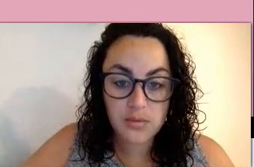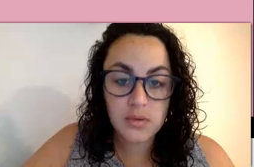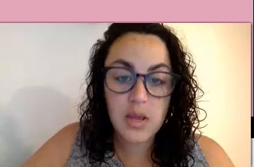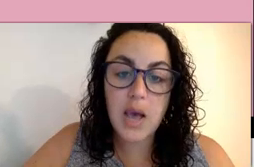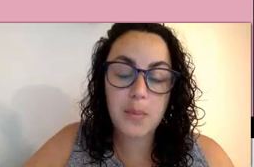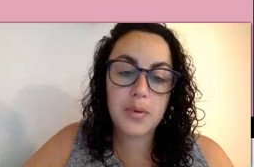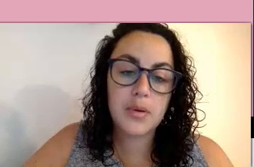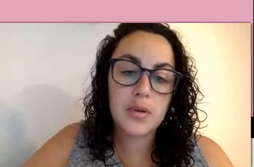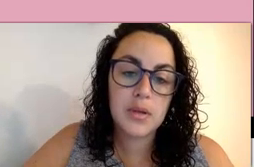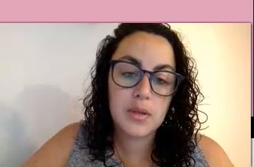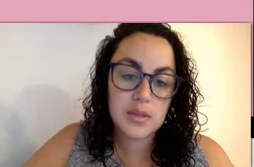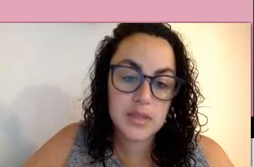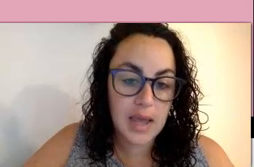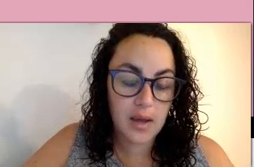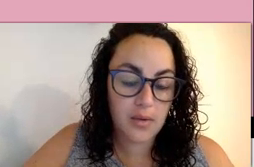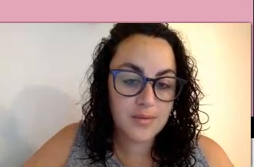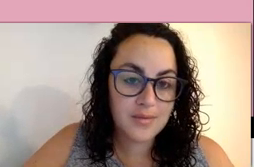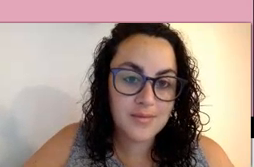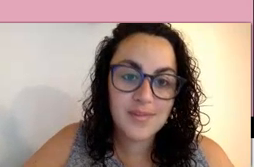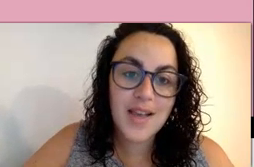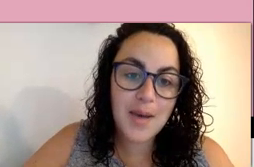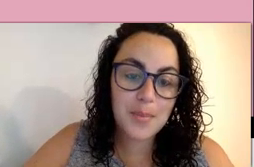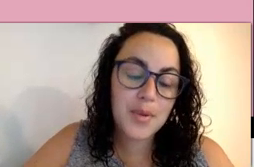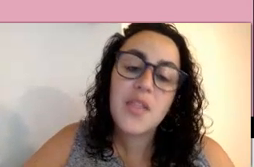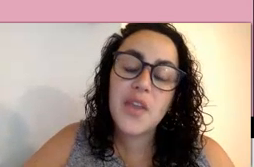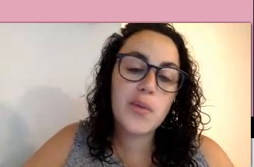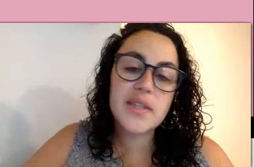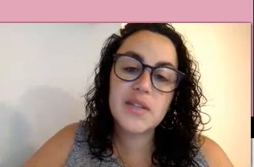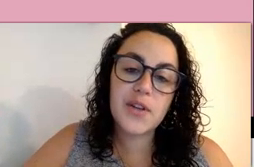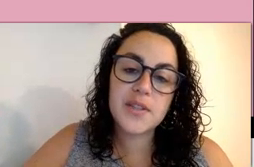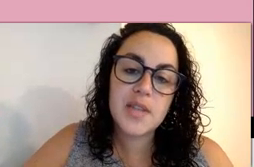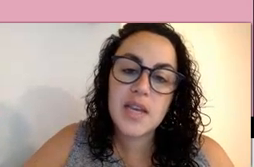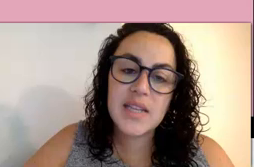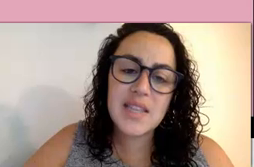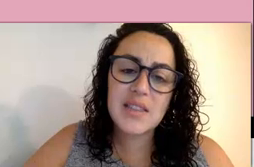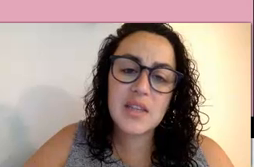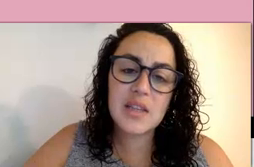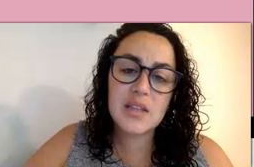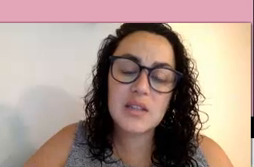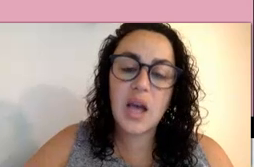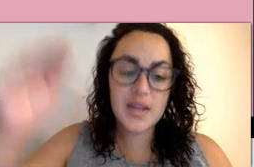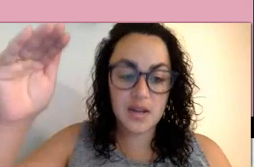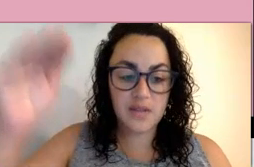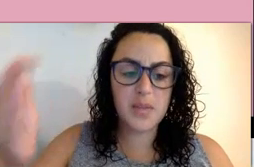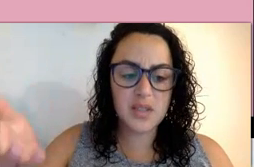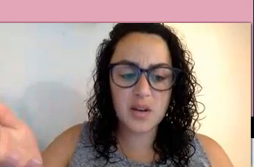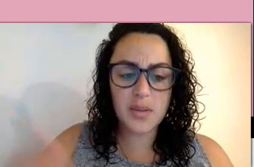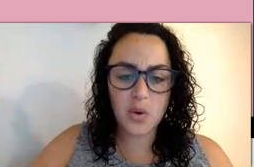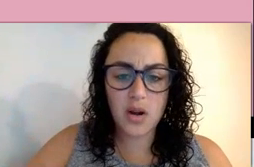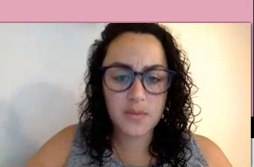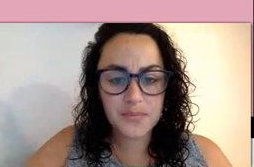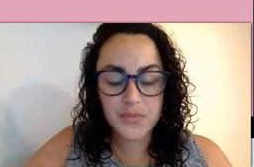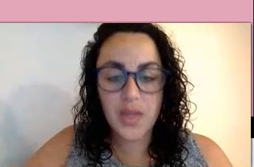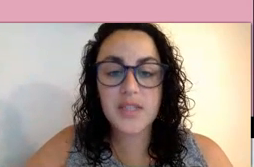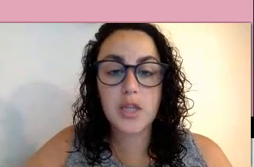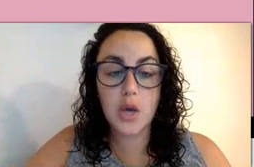down, up, down, up. The only difference is that the height of them is a little bit